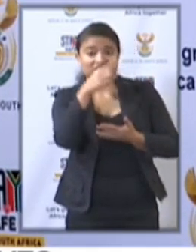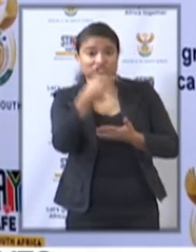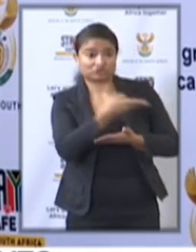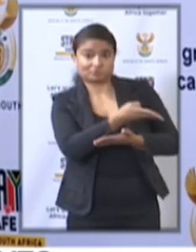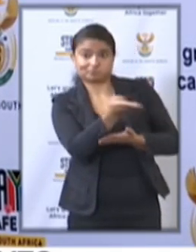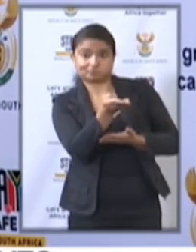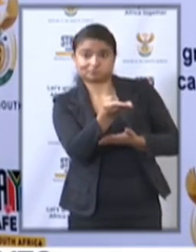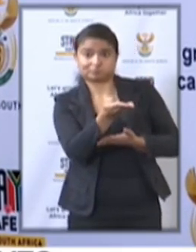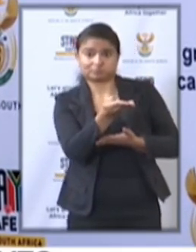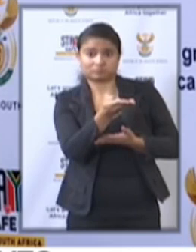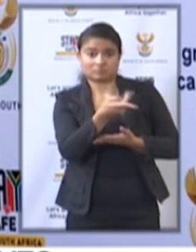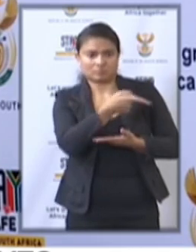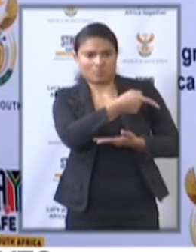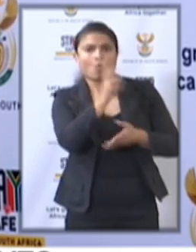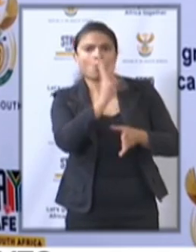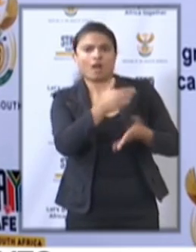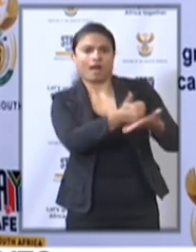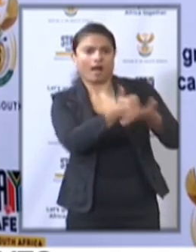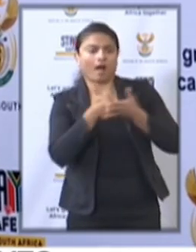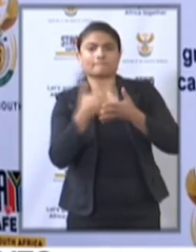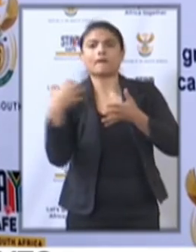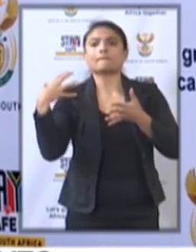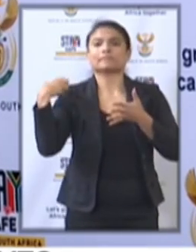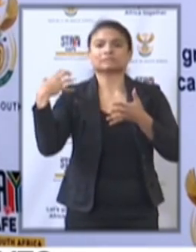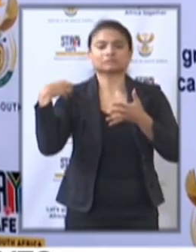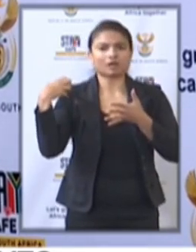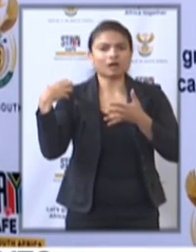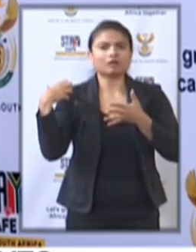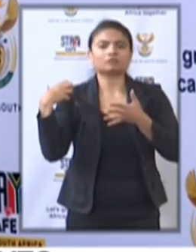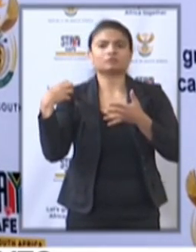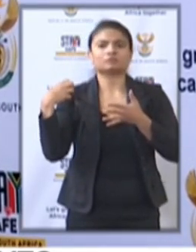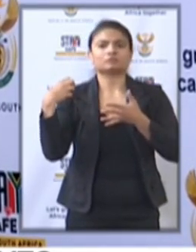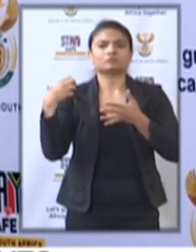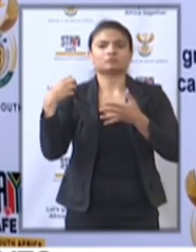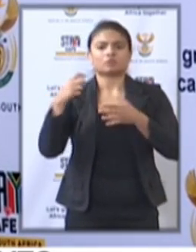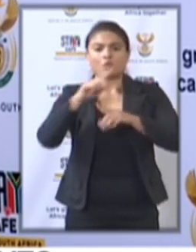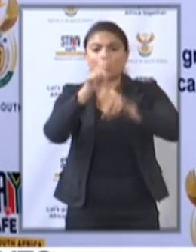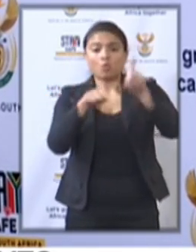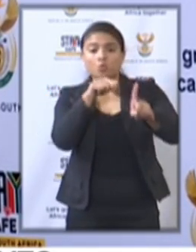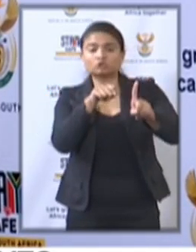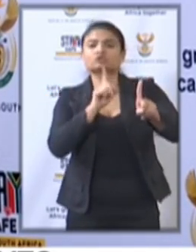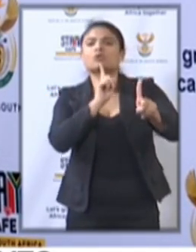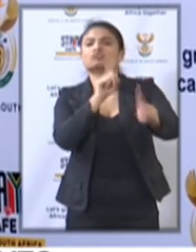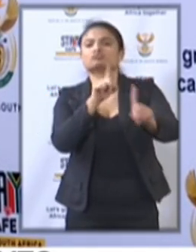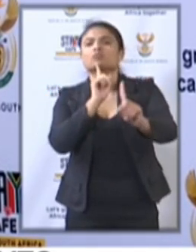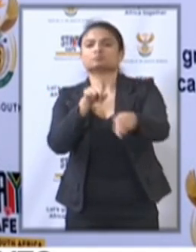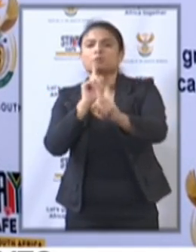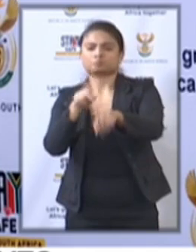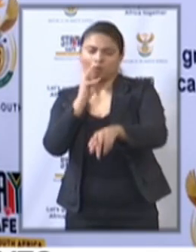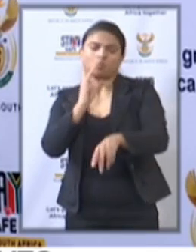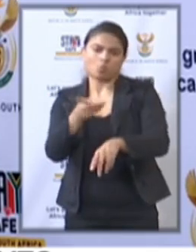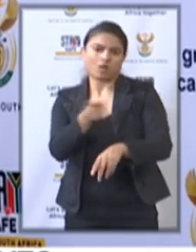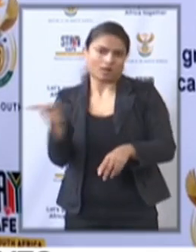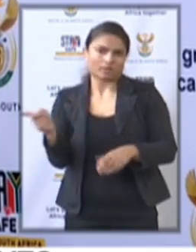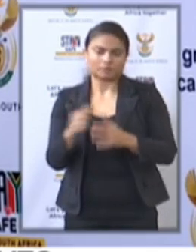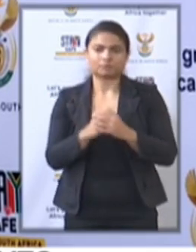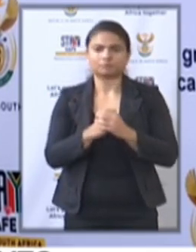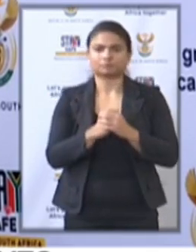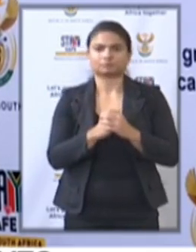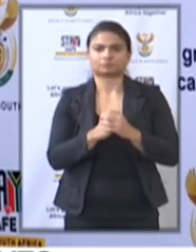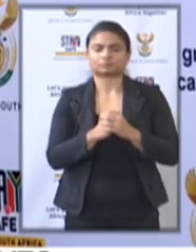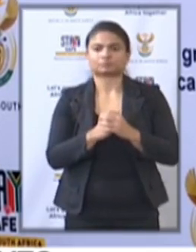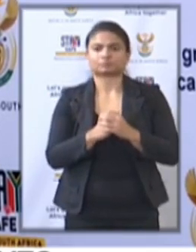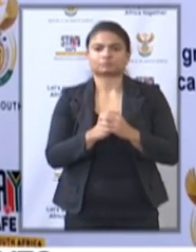assisting the minister in taking the questions going forward. Thank you very much. Let me start